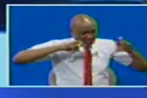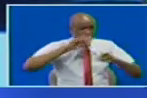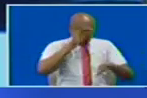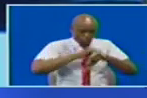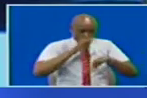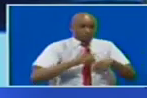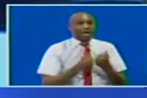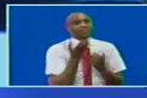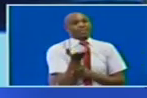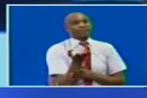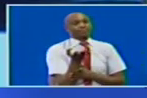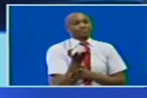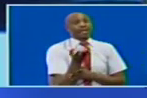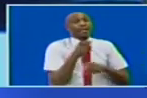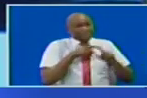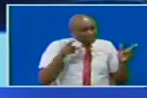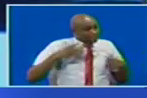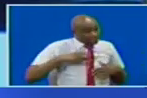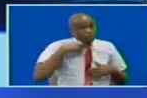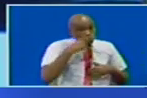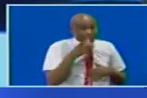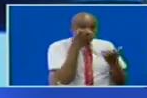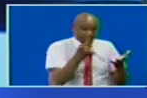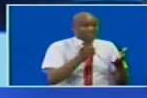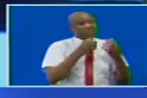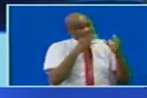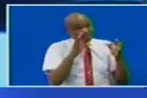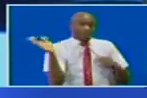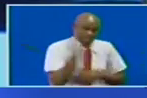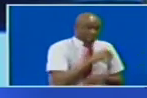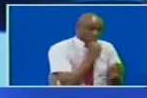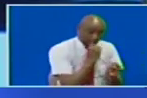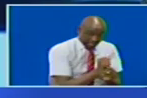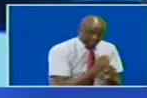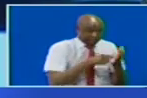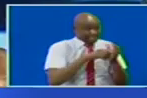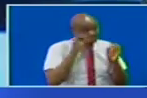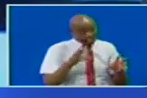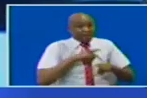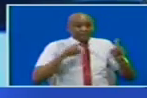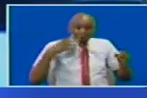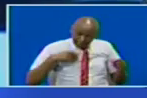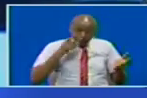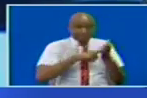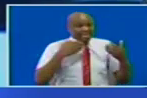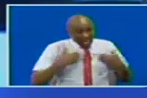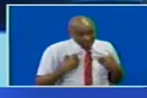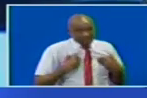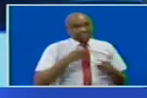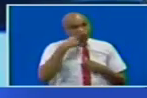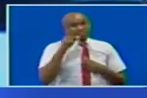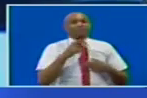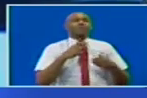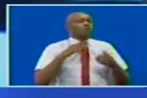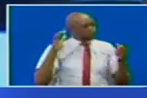investigation is done. For those who will be vindicated, certainly they'll come back to work. But for those who will be found culpable, they will face